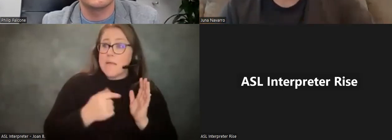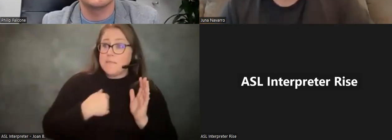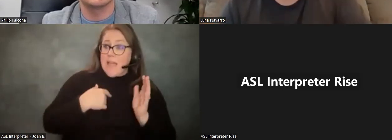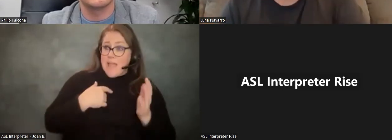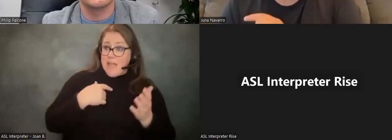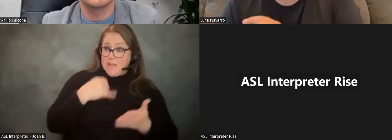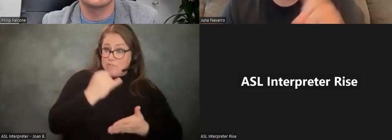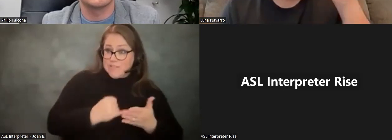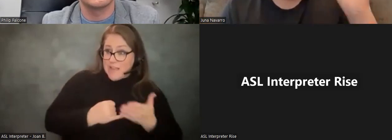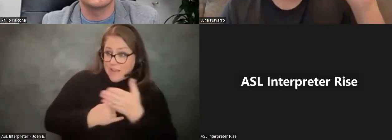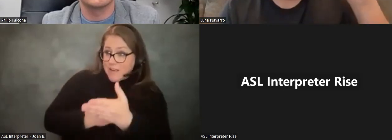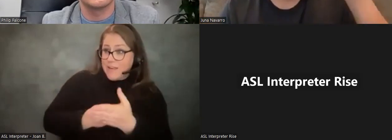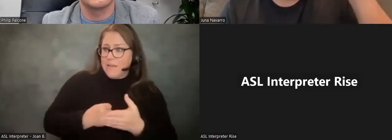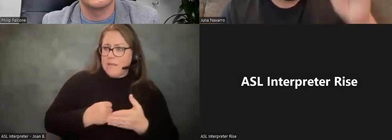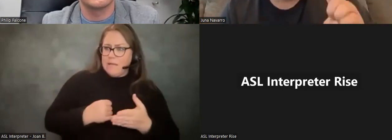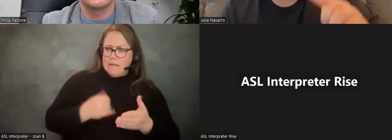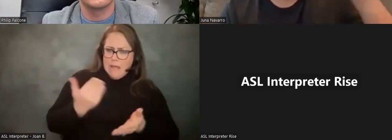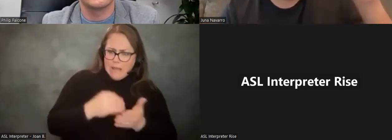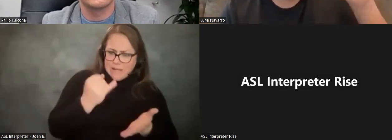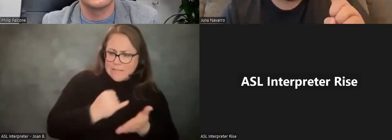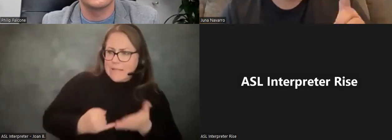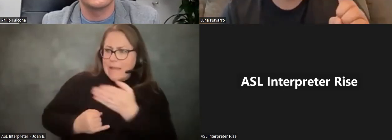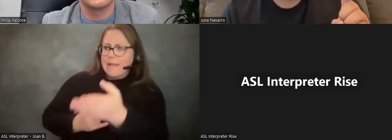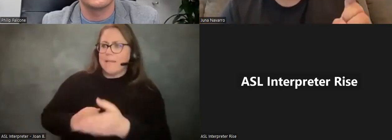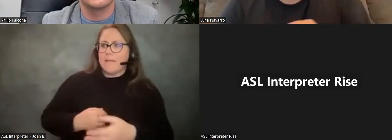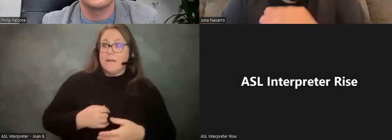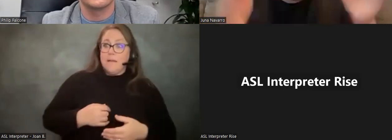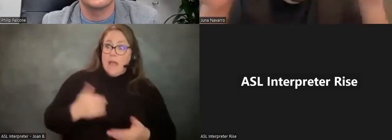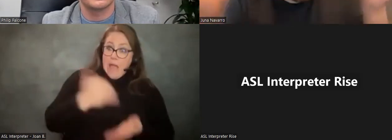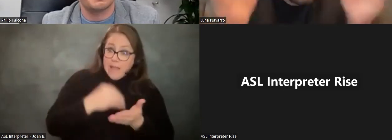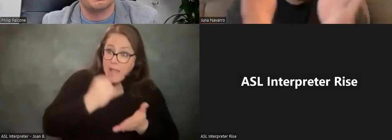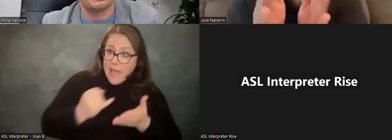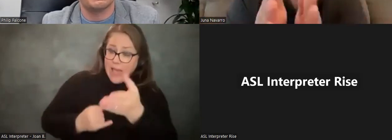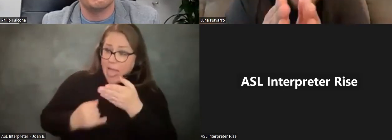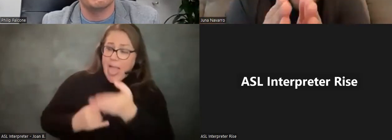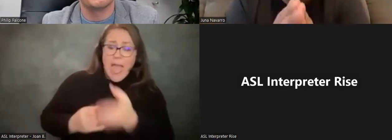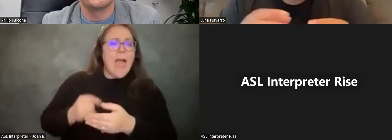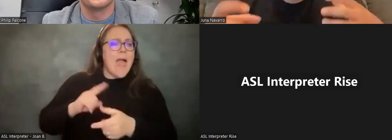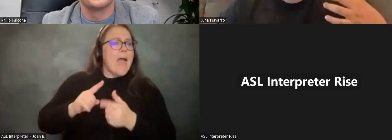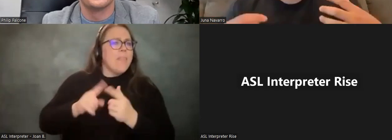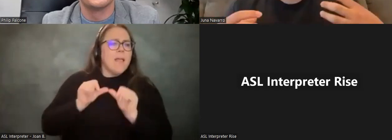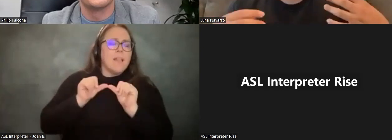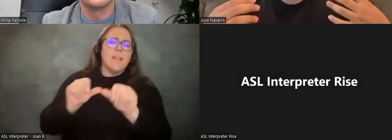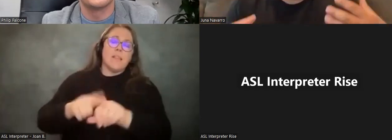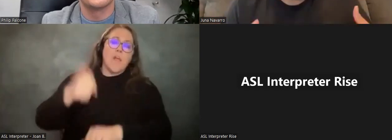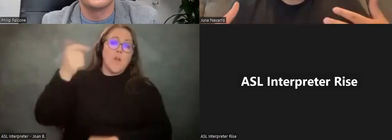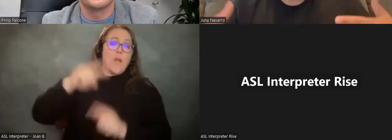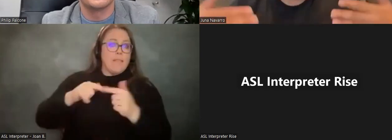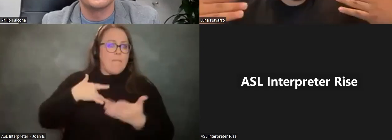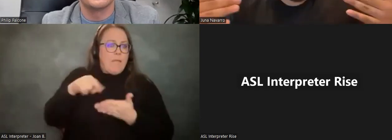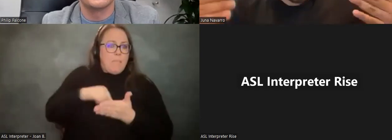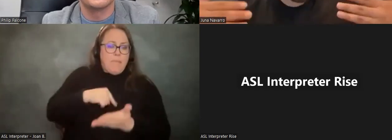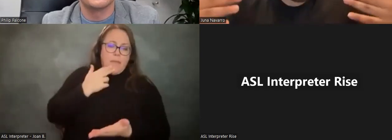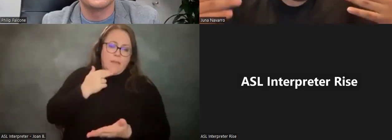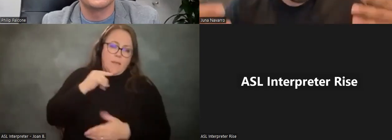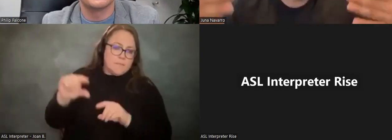approved. So it made the project last like a month to 2 months longer, and it made my check so small. But these are the trendsetters. These are,